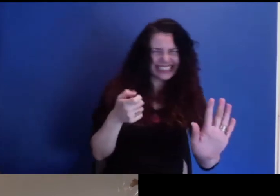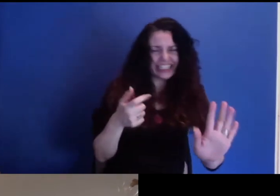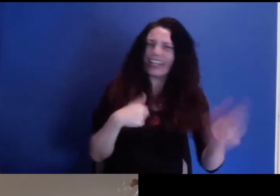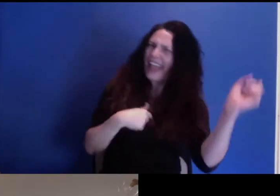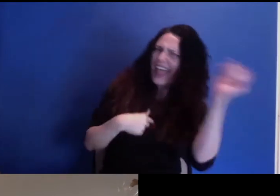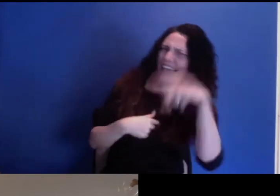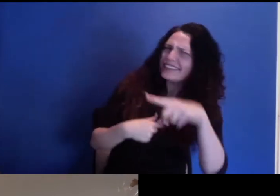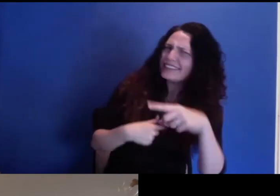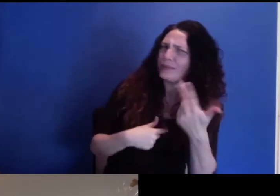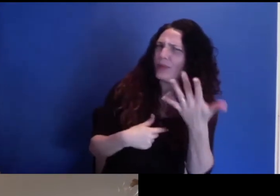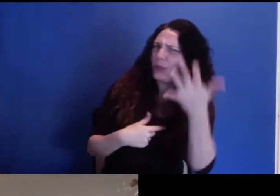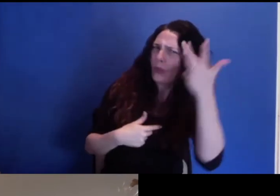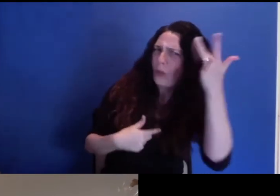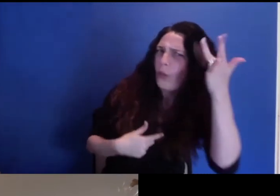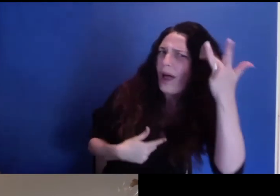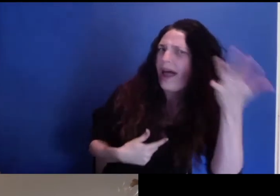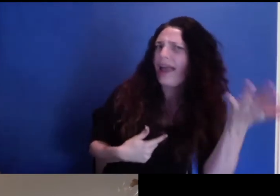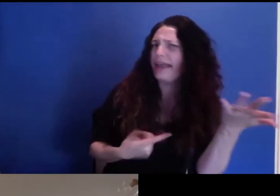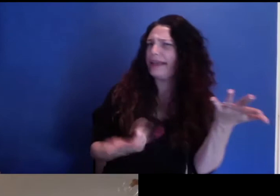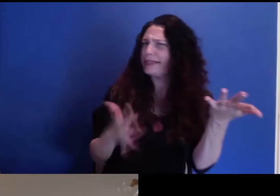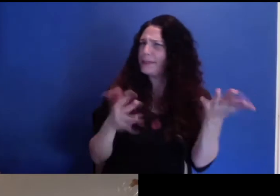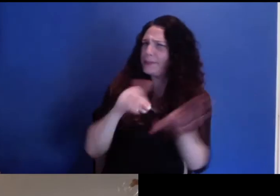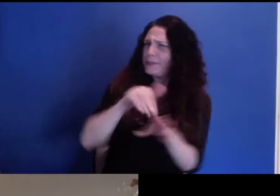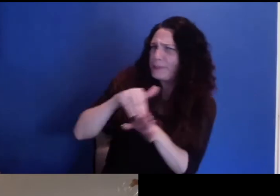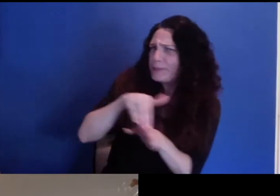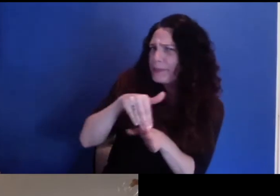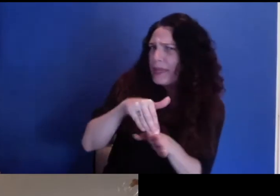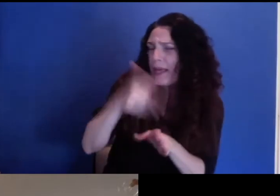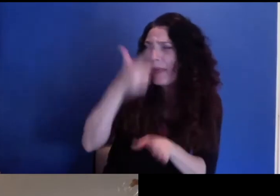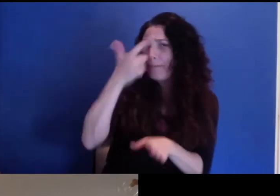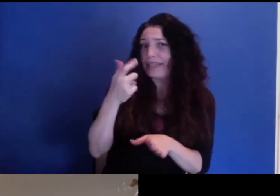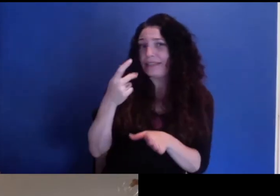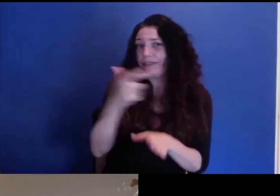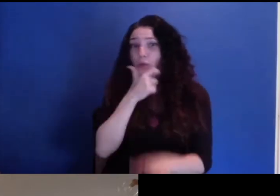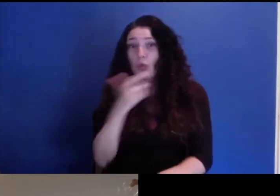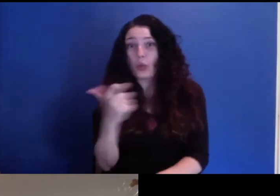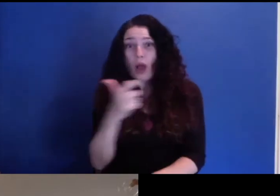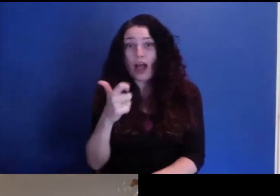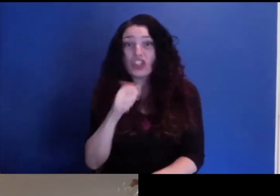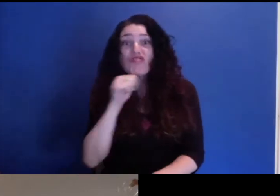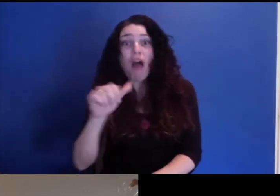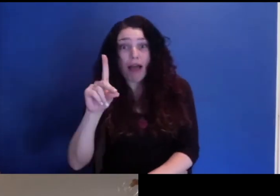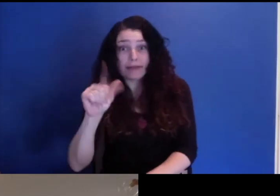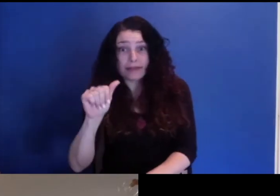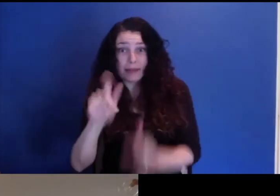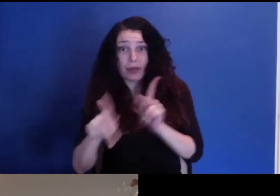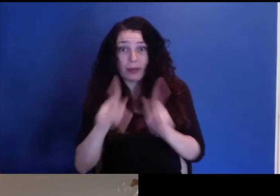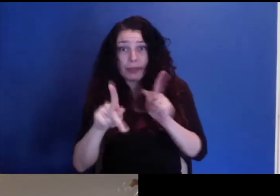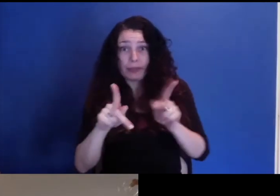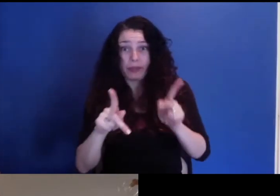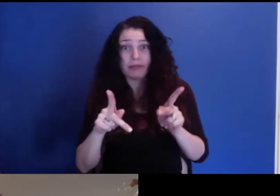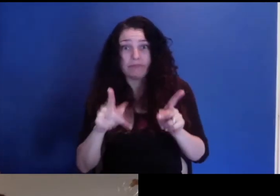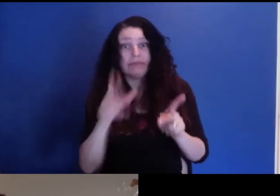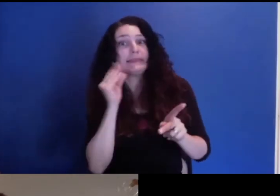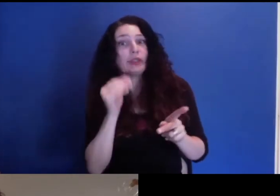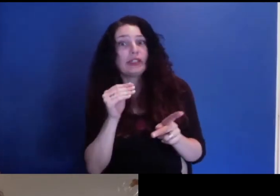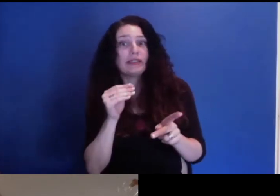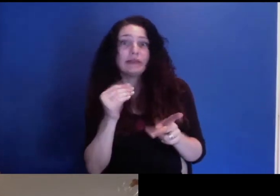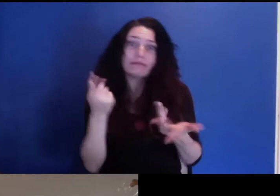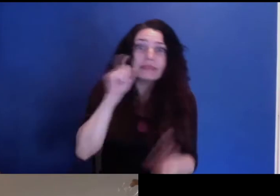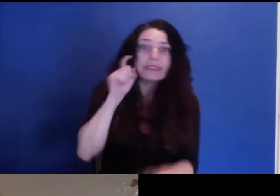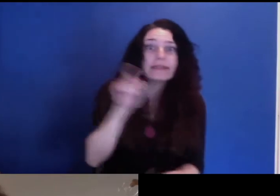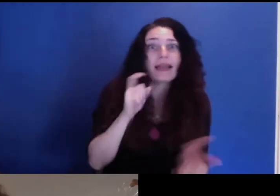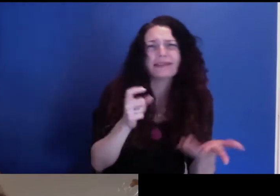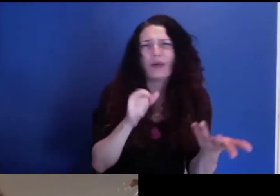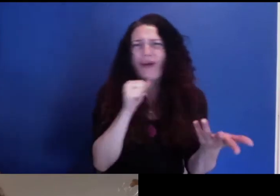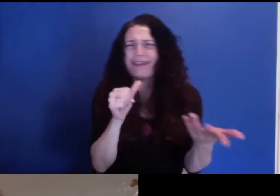I said, you know, you see non-disabled people have sex all the time. Oh my So why god. not? Why Yeah, not? and that's So by the way, like